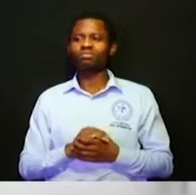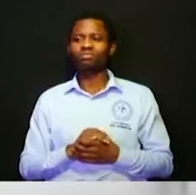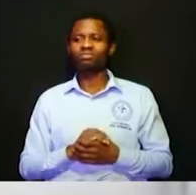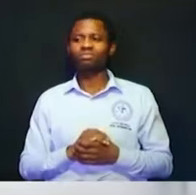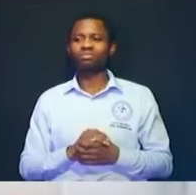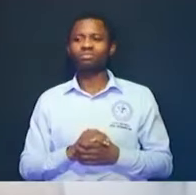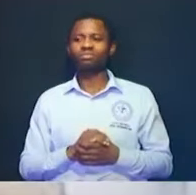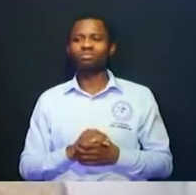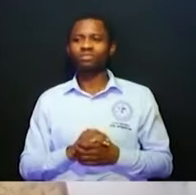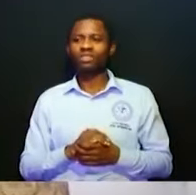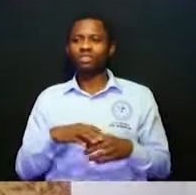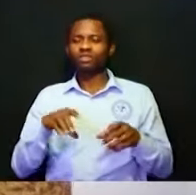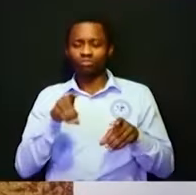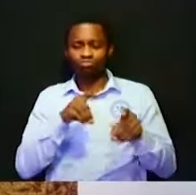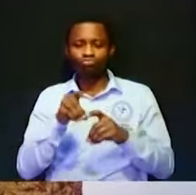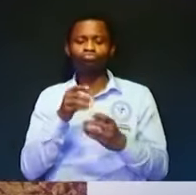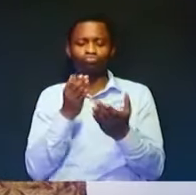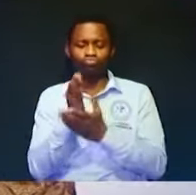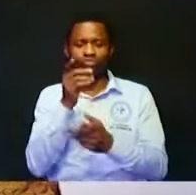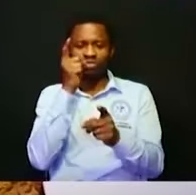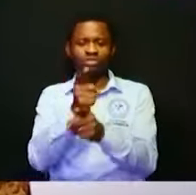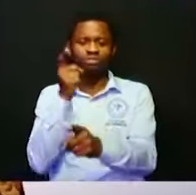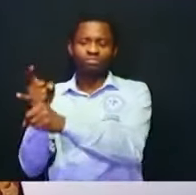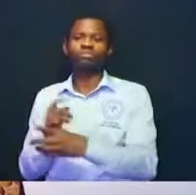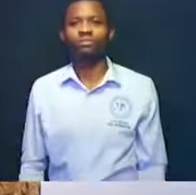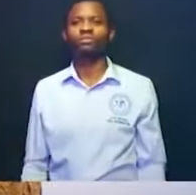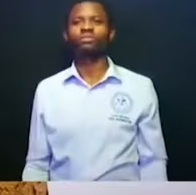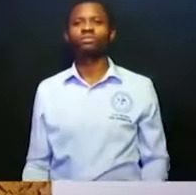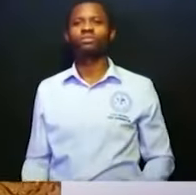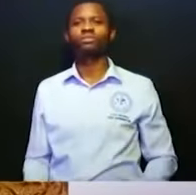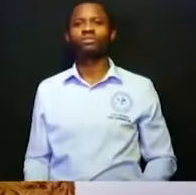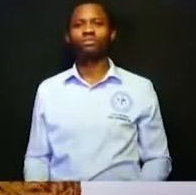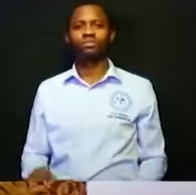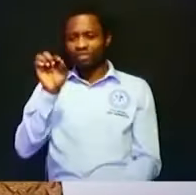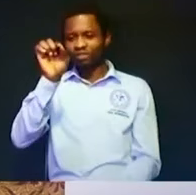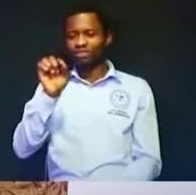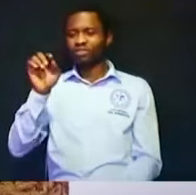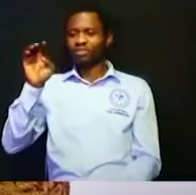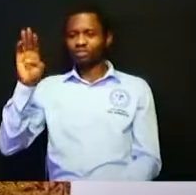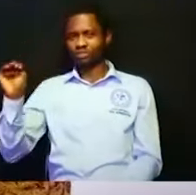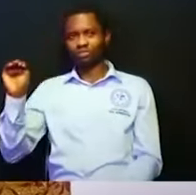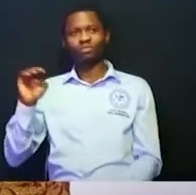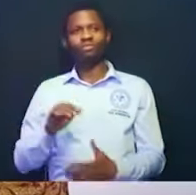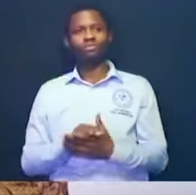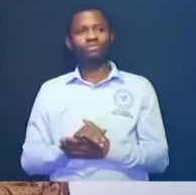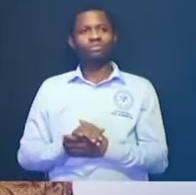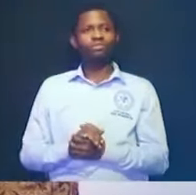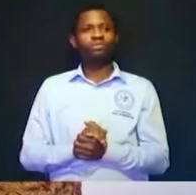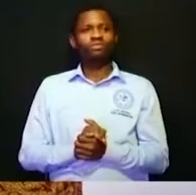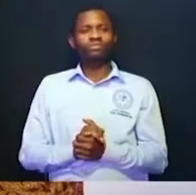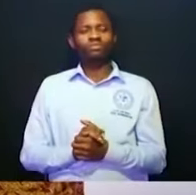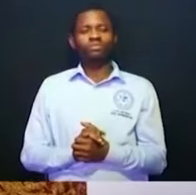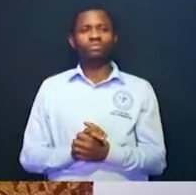And administer justice. Ne di atentrini. Job 29:14. Ye shek yobu humano, eti edyo